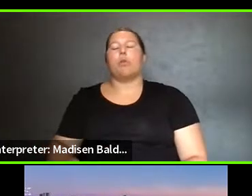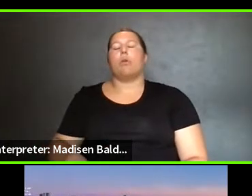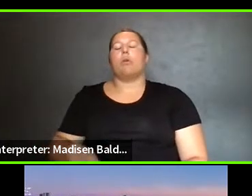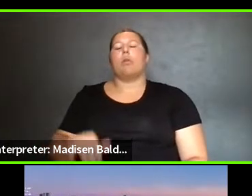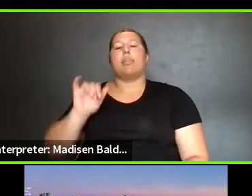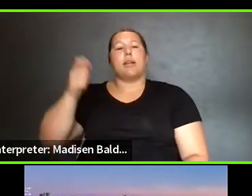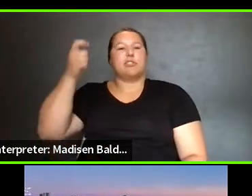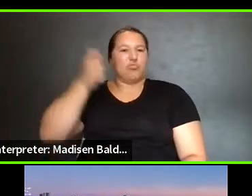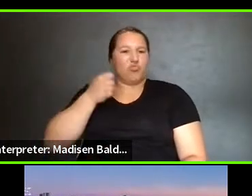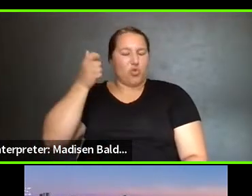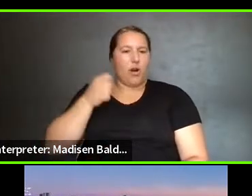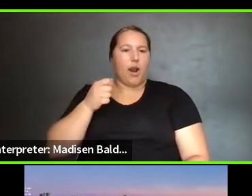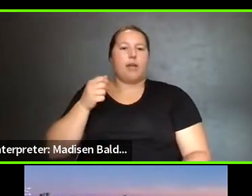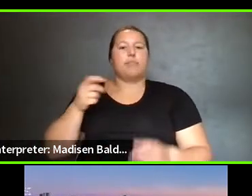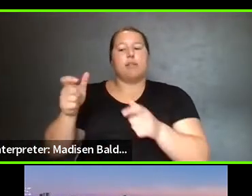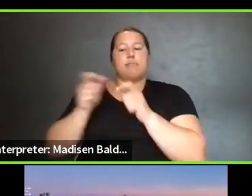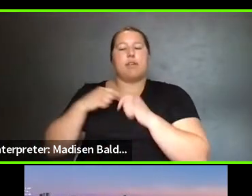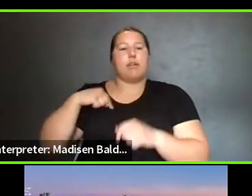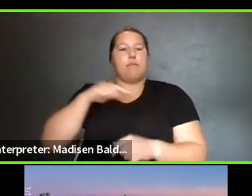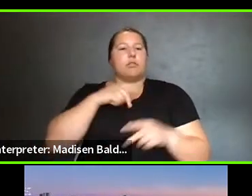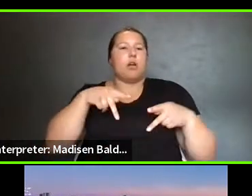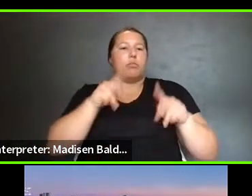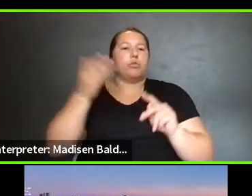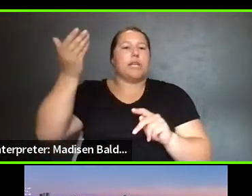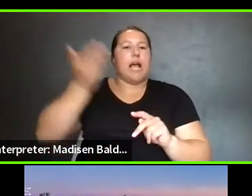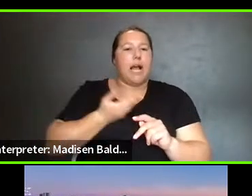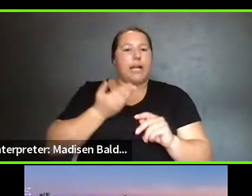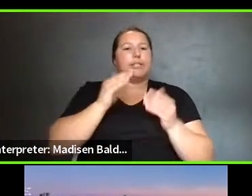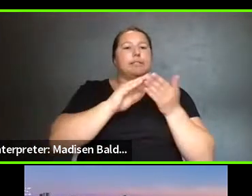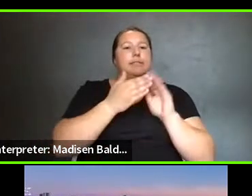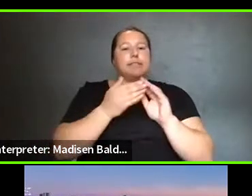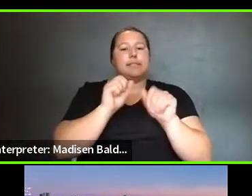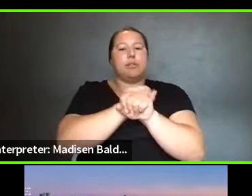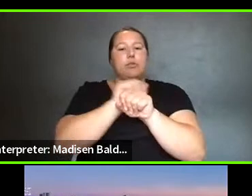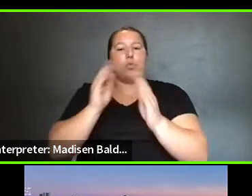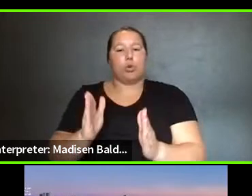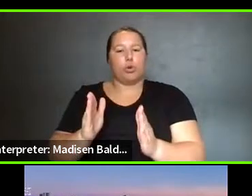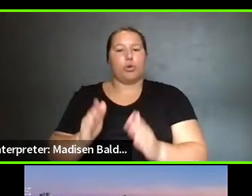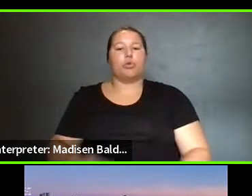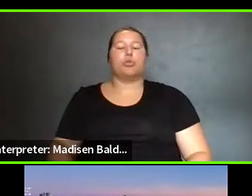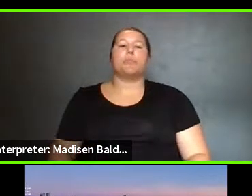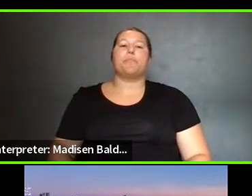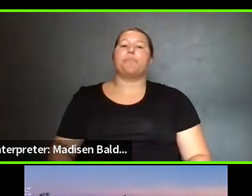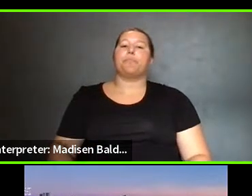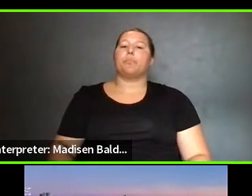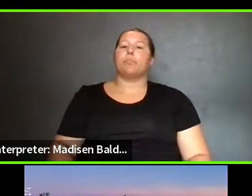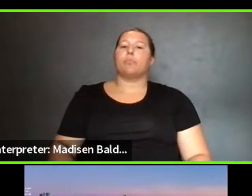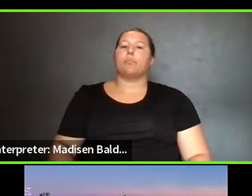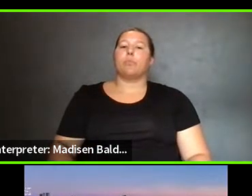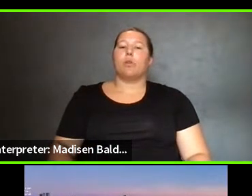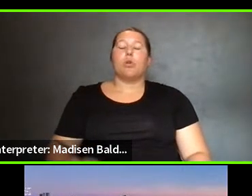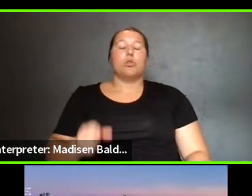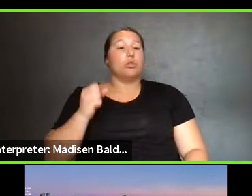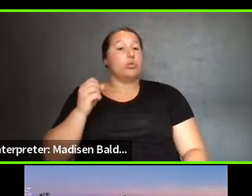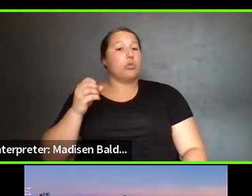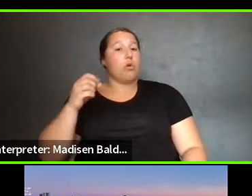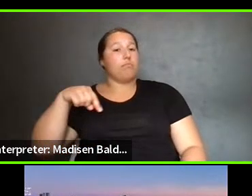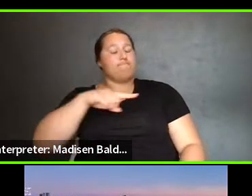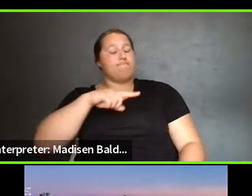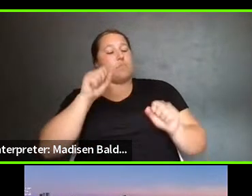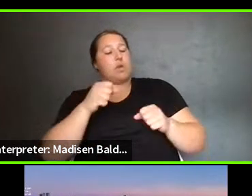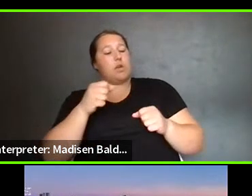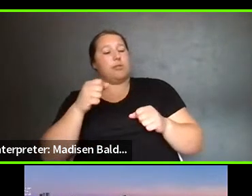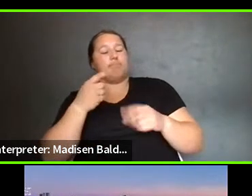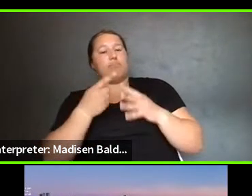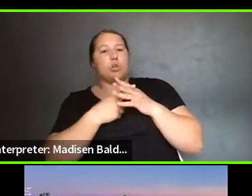hire them as city employees with the same expertise that they came with through lived experiences that will